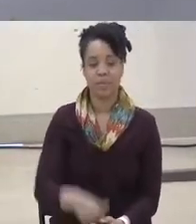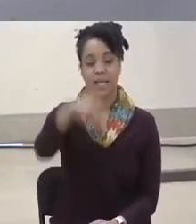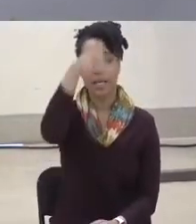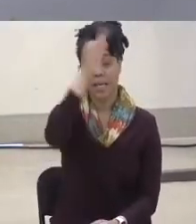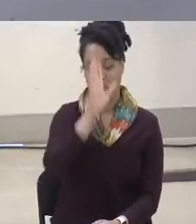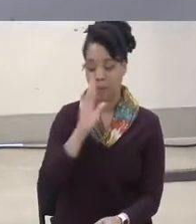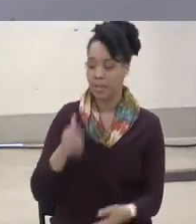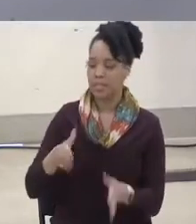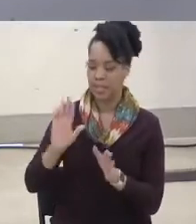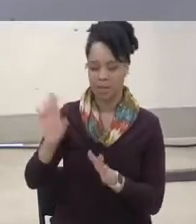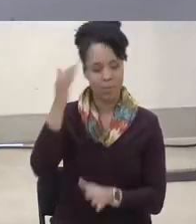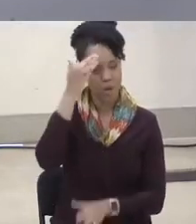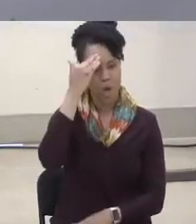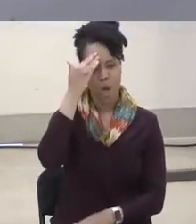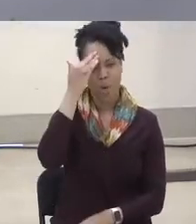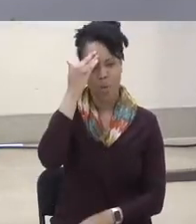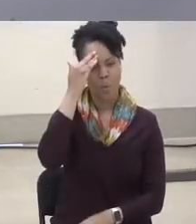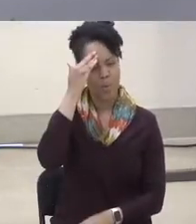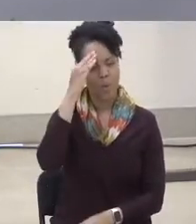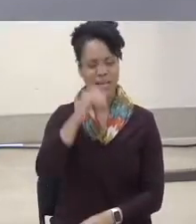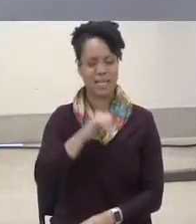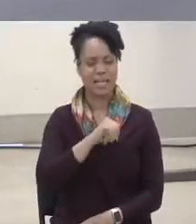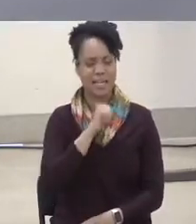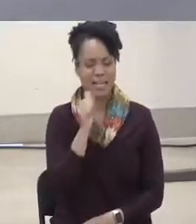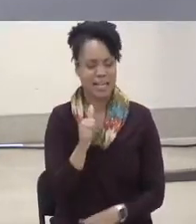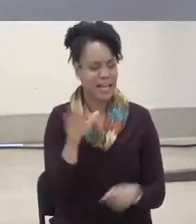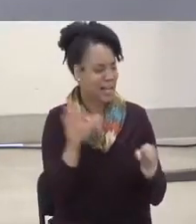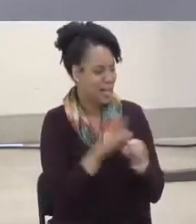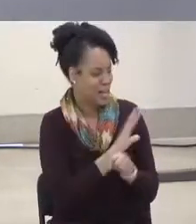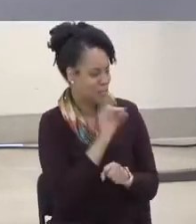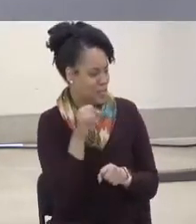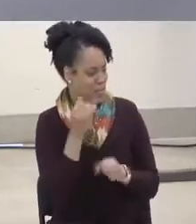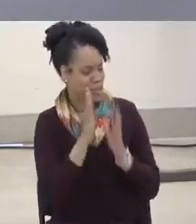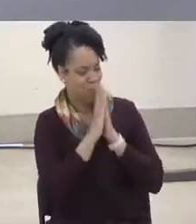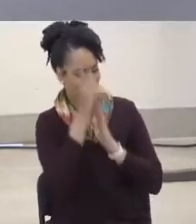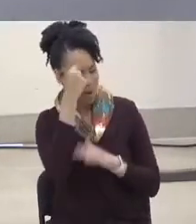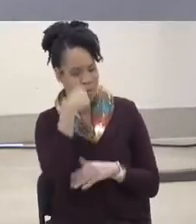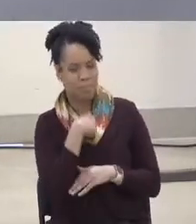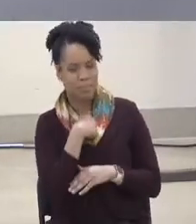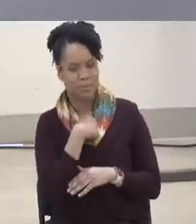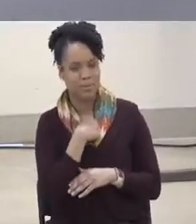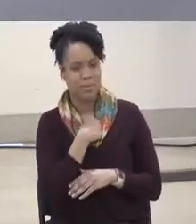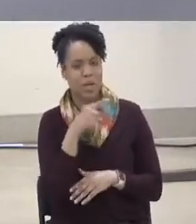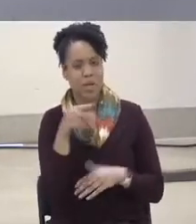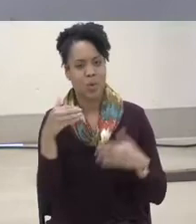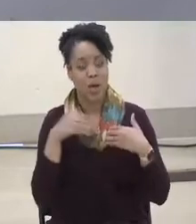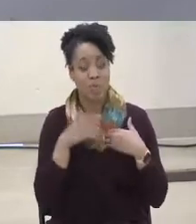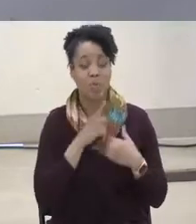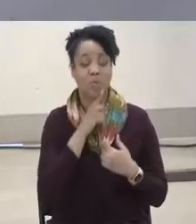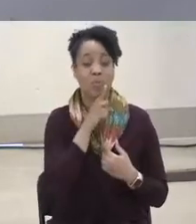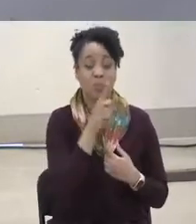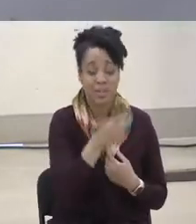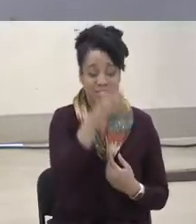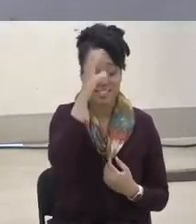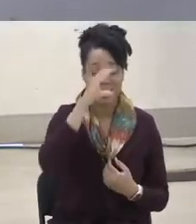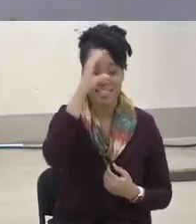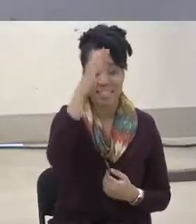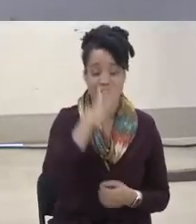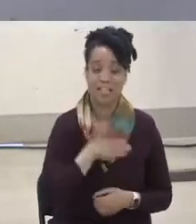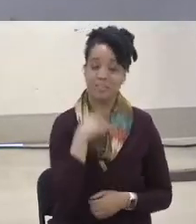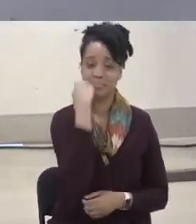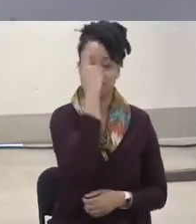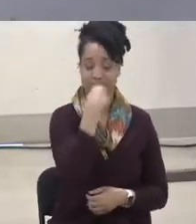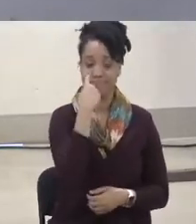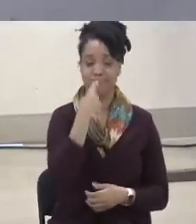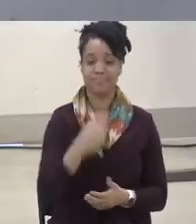was letting them know it ain't enough just to pray to me. Y Dios le estaba dejando saber, no es You simplemente, got to really seek my face. no es